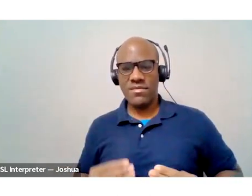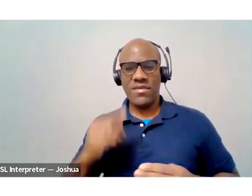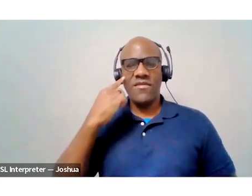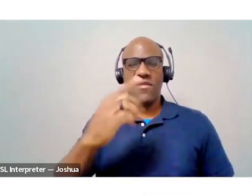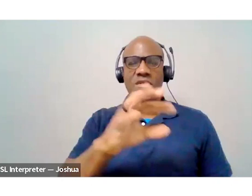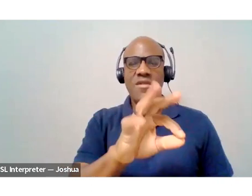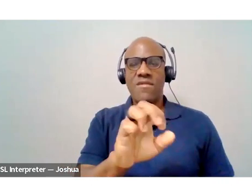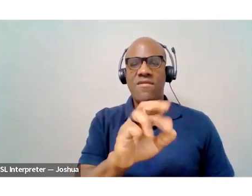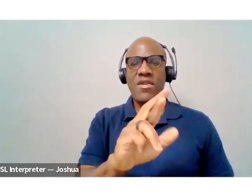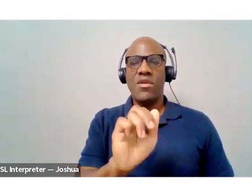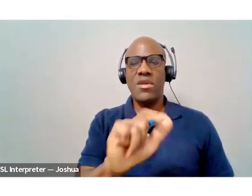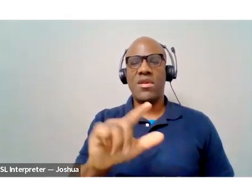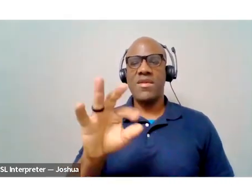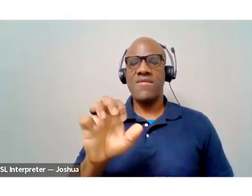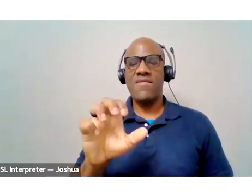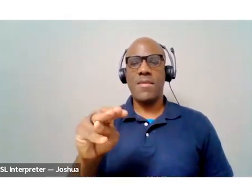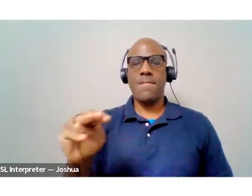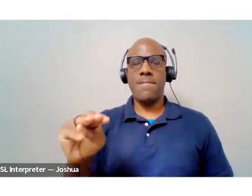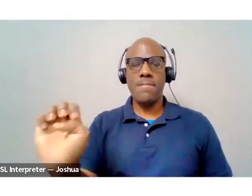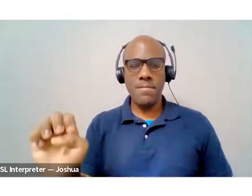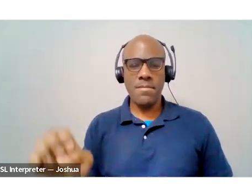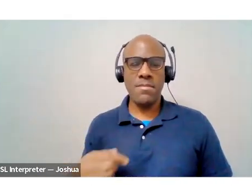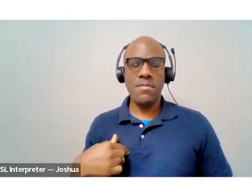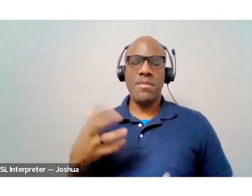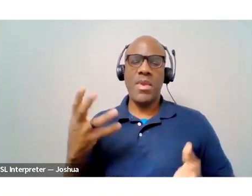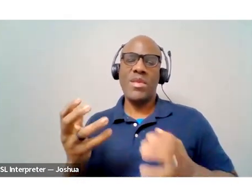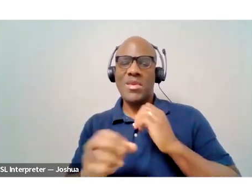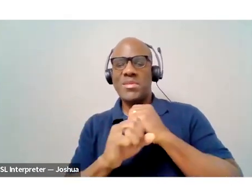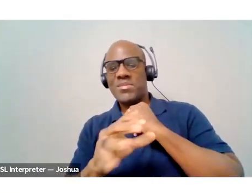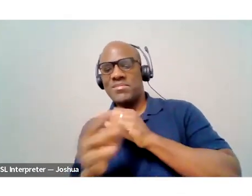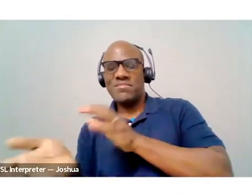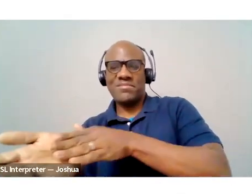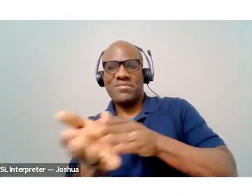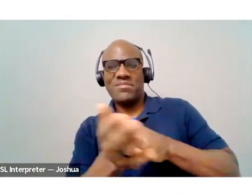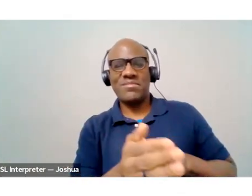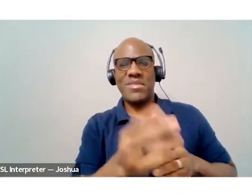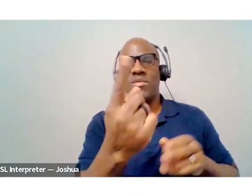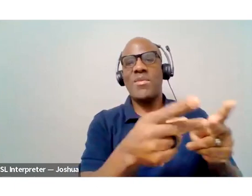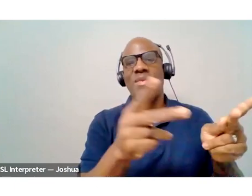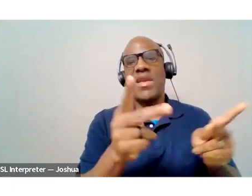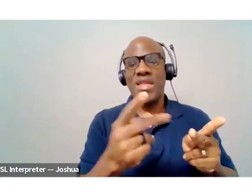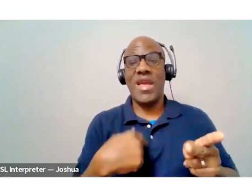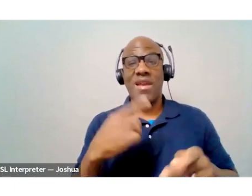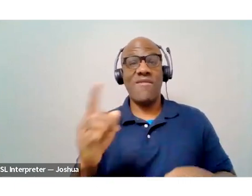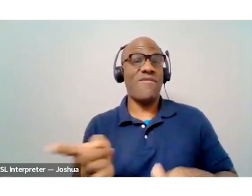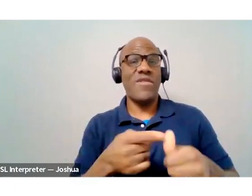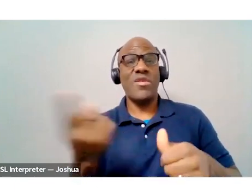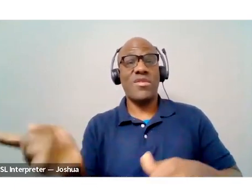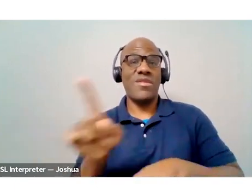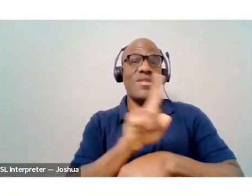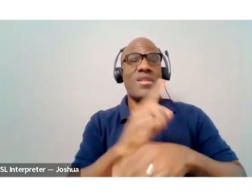want to give a shout out to a place where I first performed this poem to like 5,000 folks, mostly